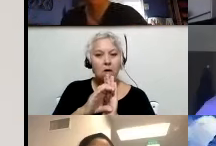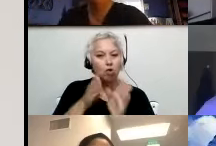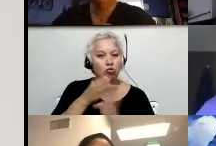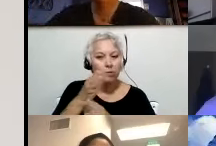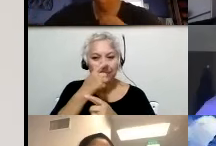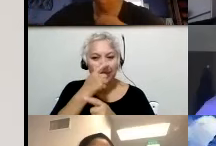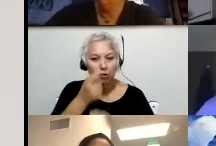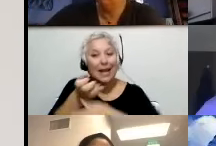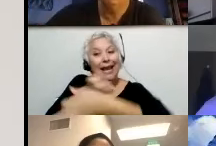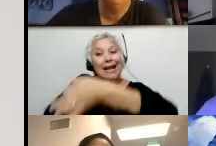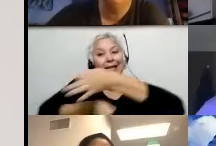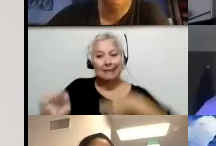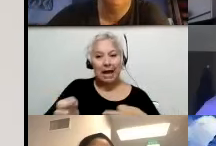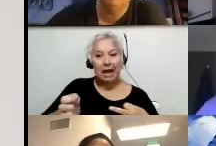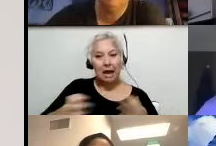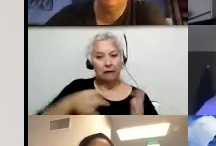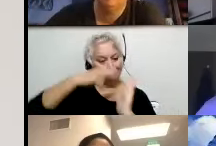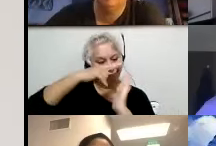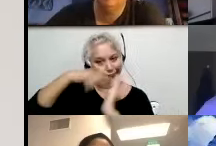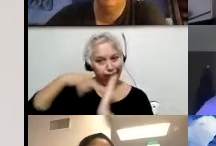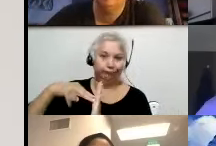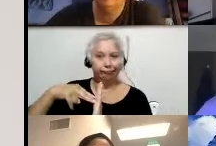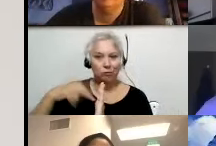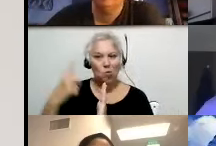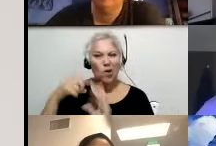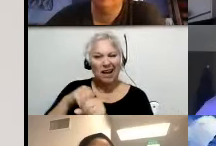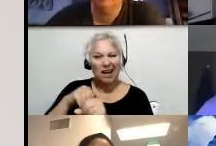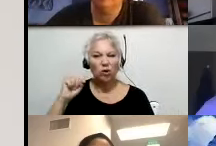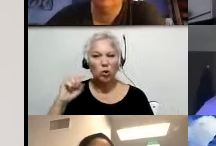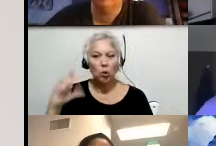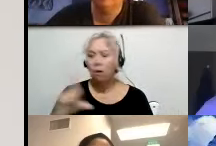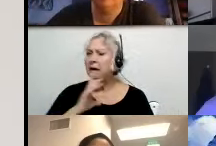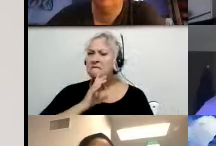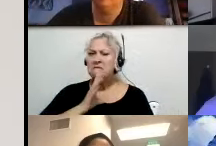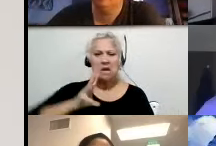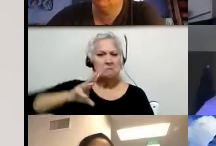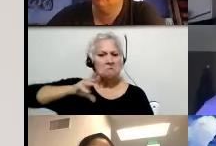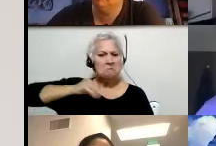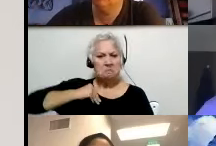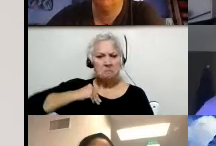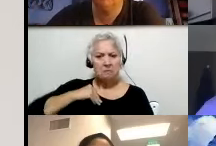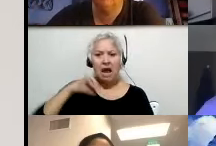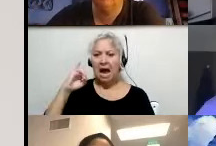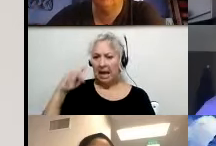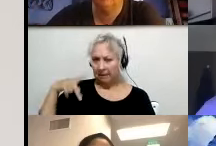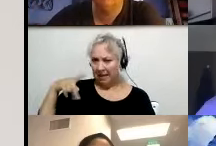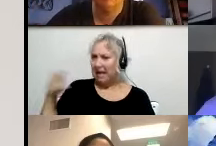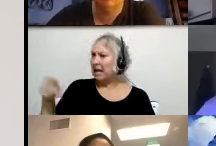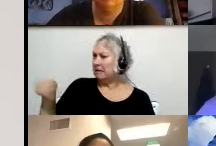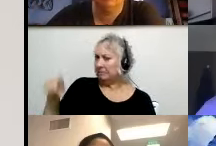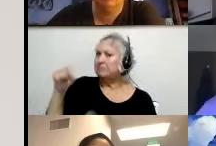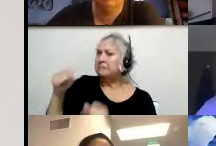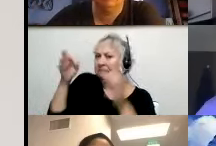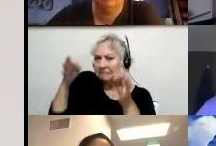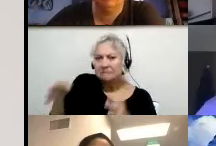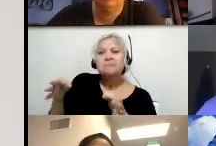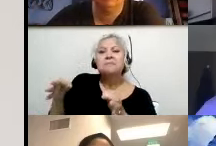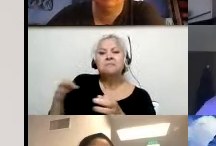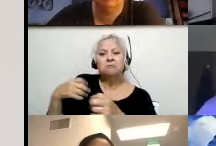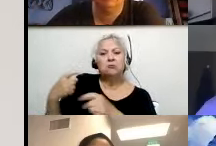in place of the one that's in one of the tools. And that's perfectly acceptable. The IEP team can determine what's appropriate for